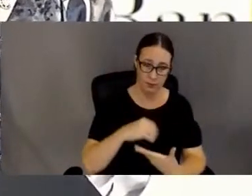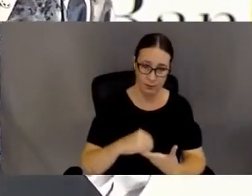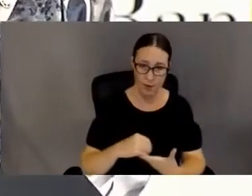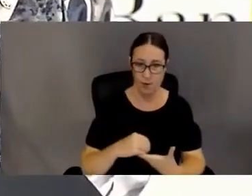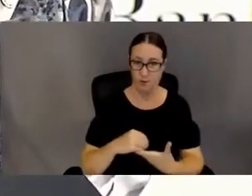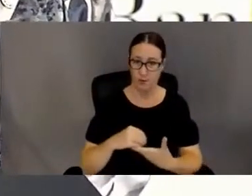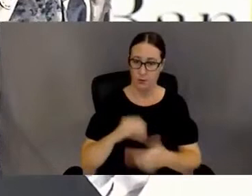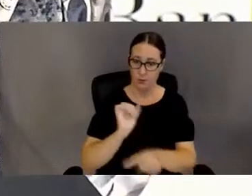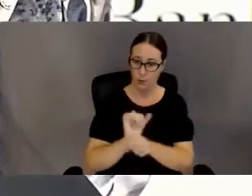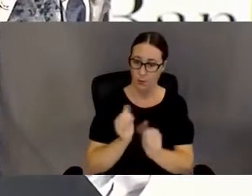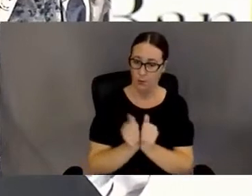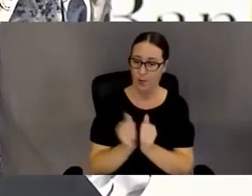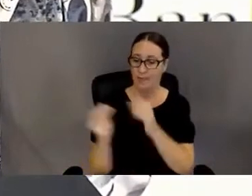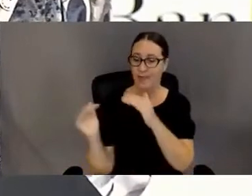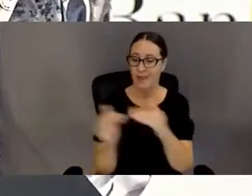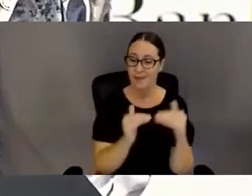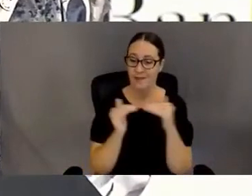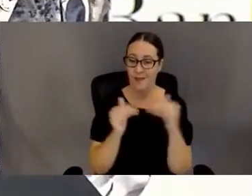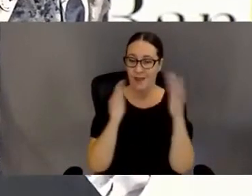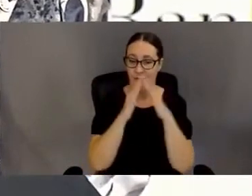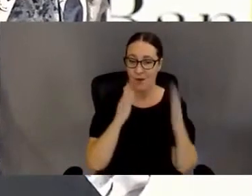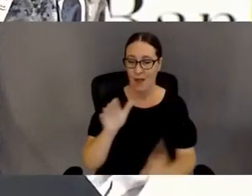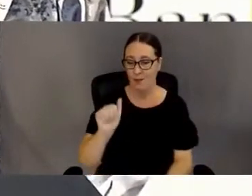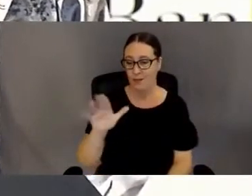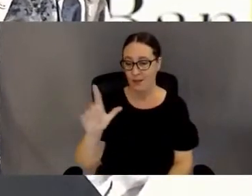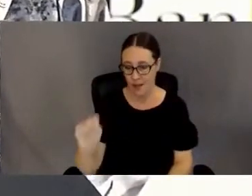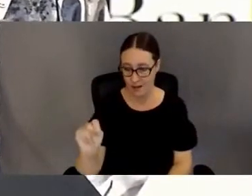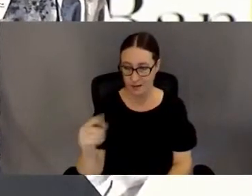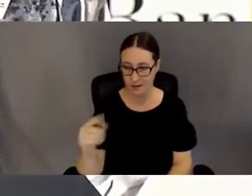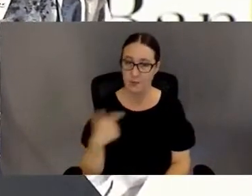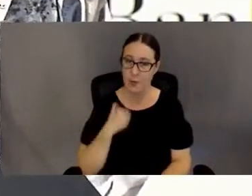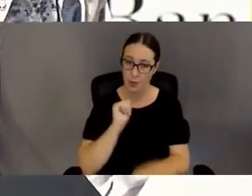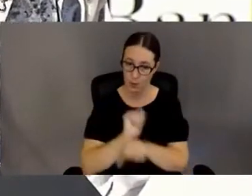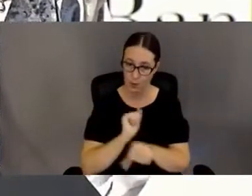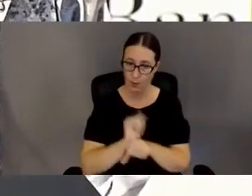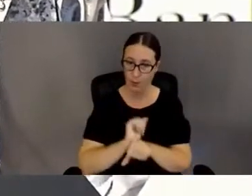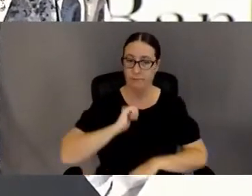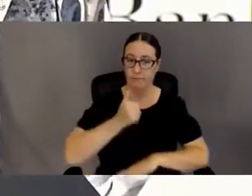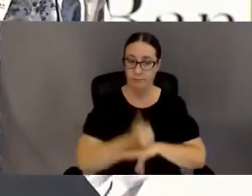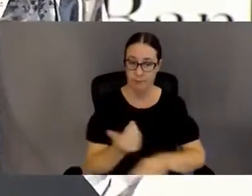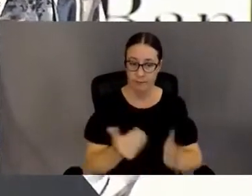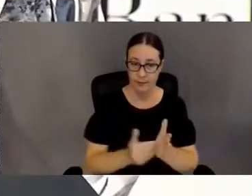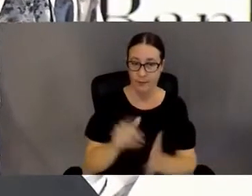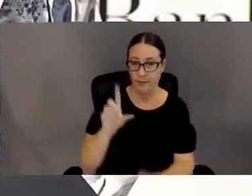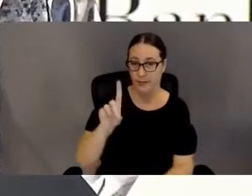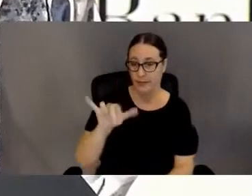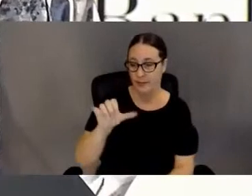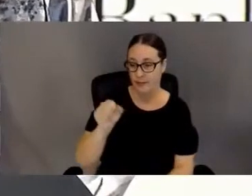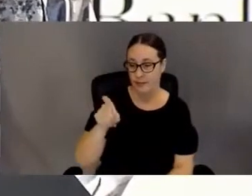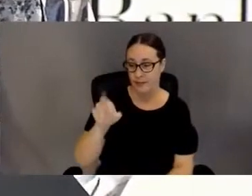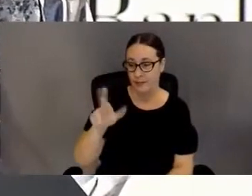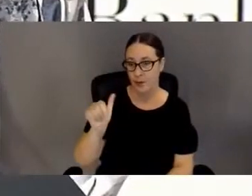Act. We have worked to reinstate the disparate impact rule and implement